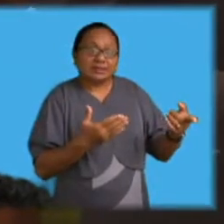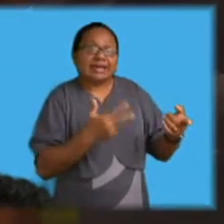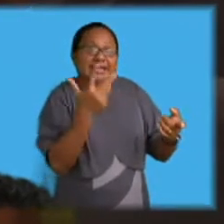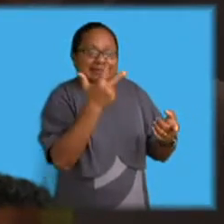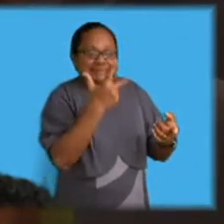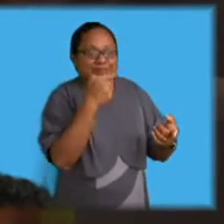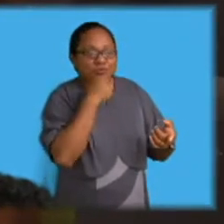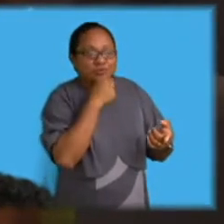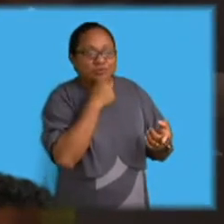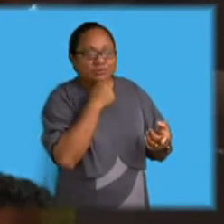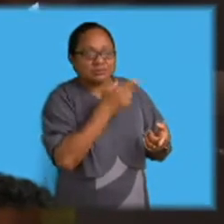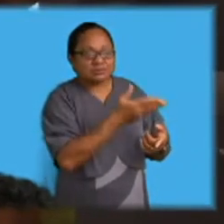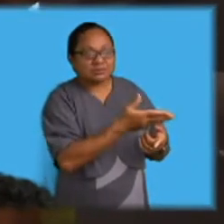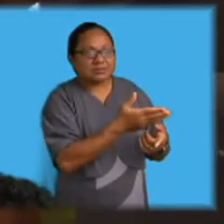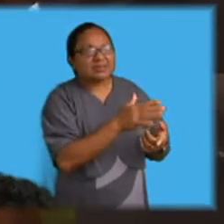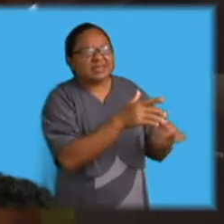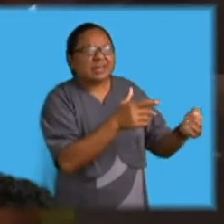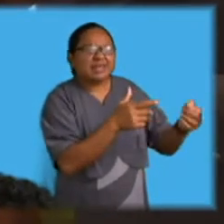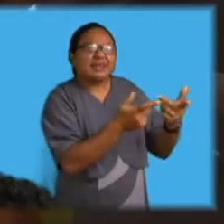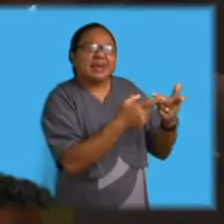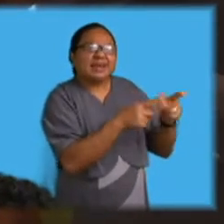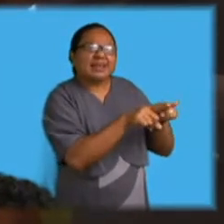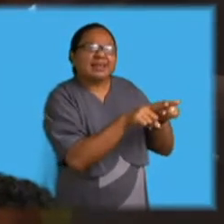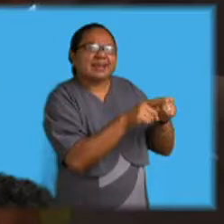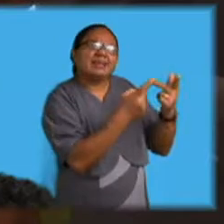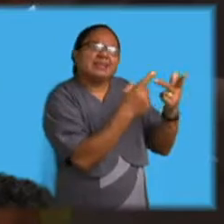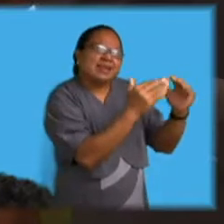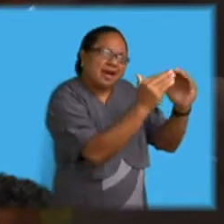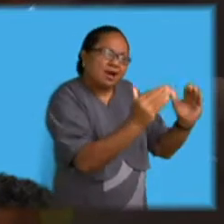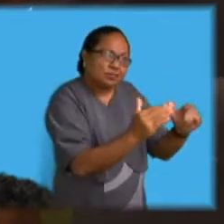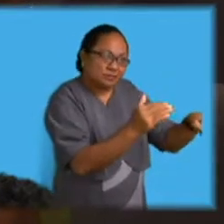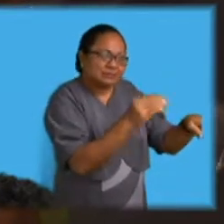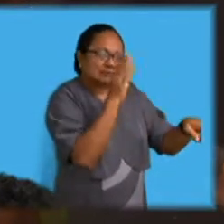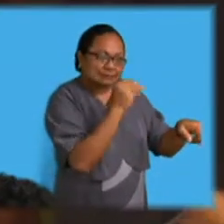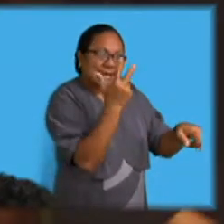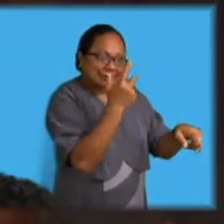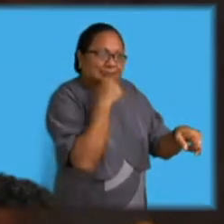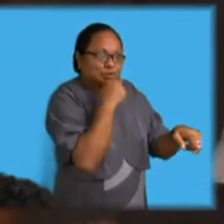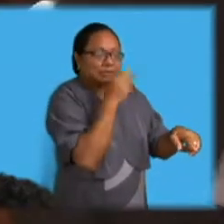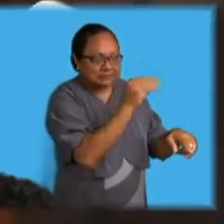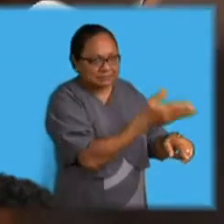boys are, it's a temporary hostel. It's a temporary hostel, 18 boys.